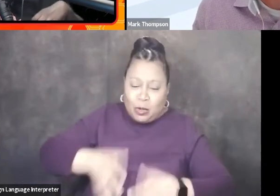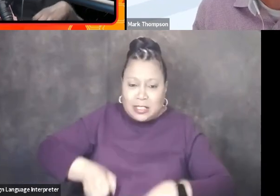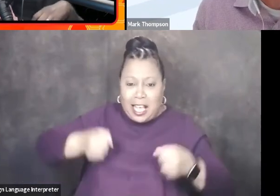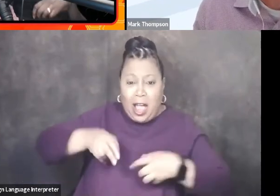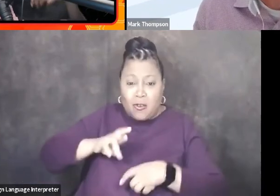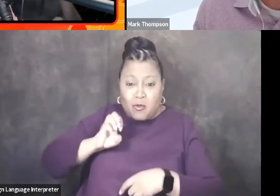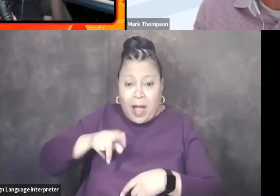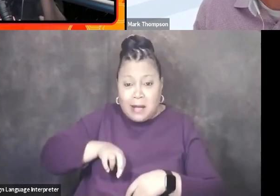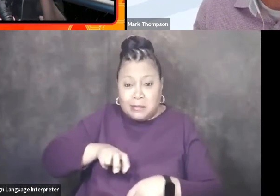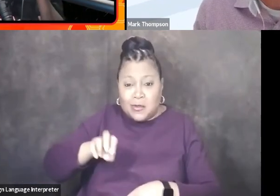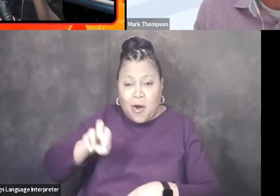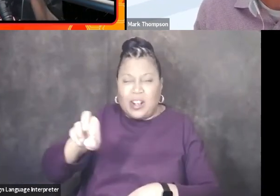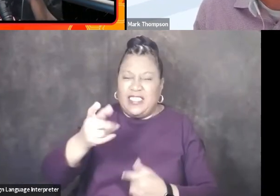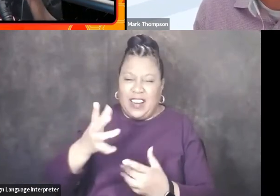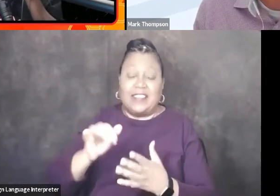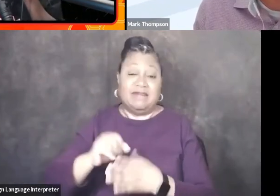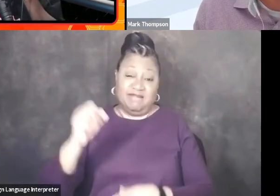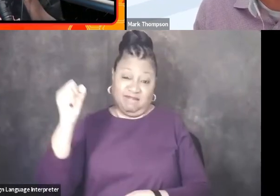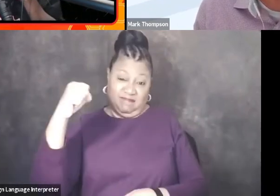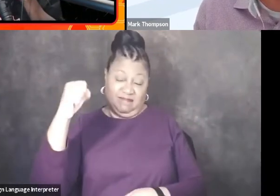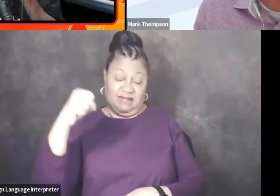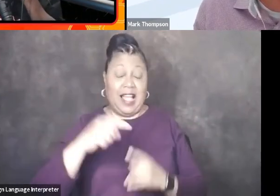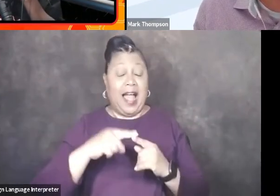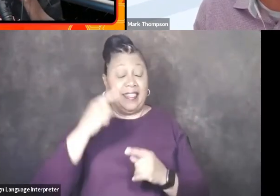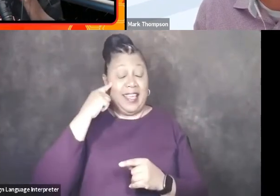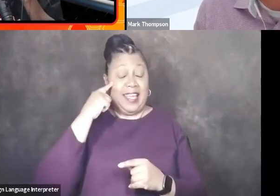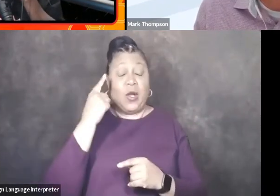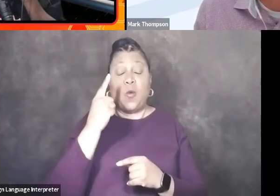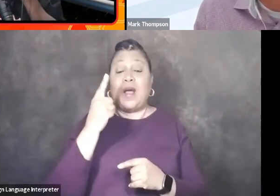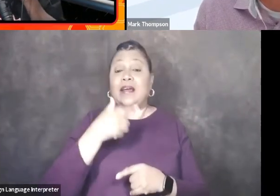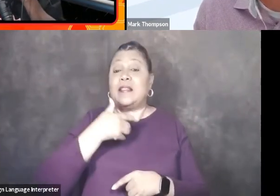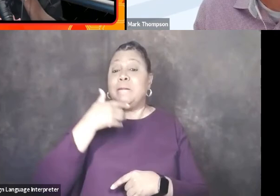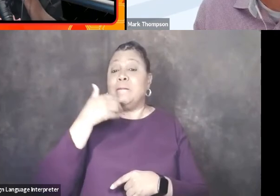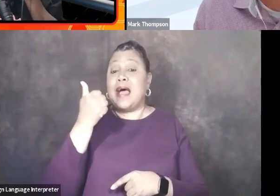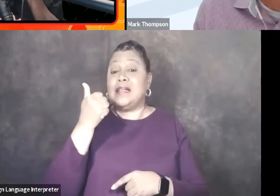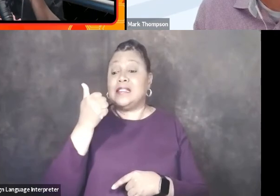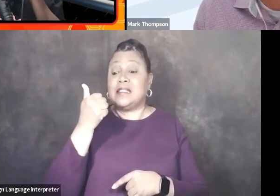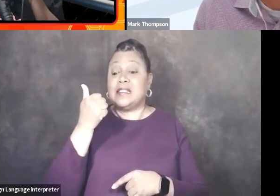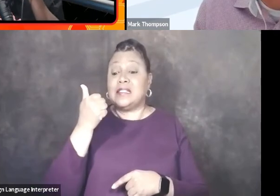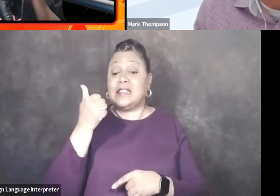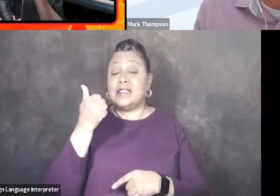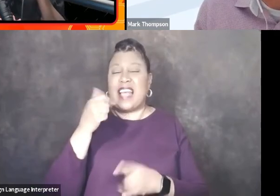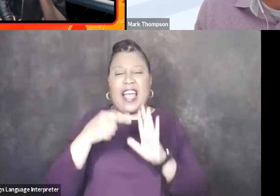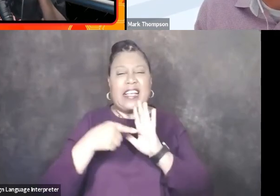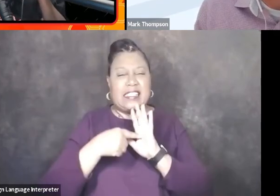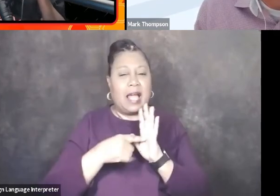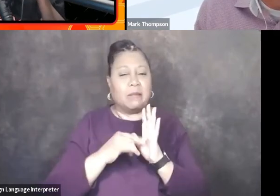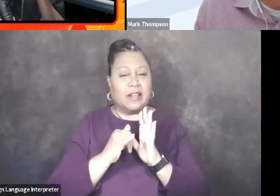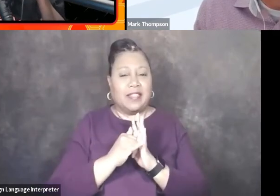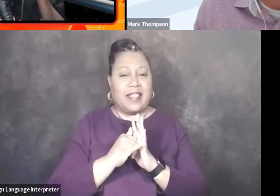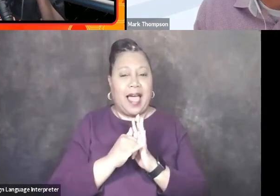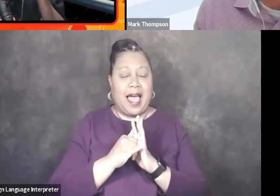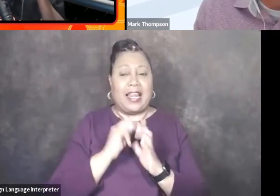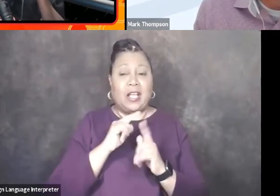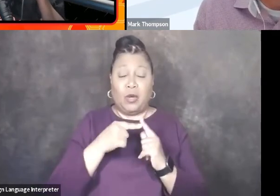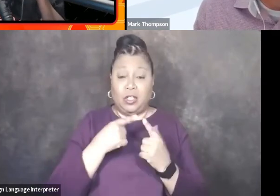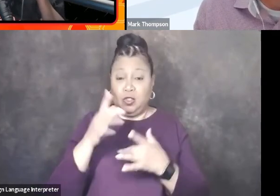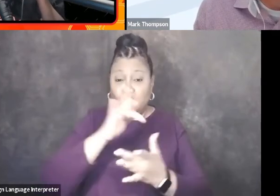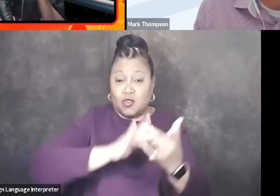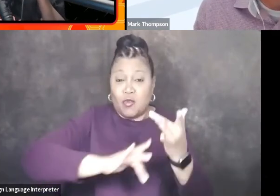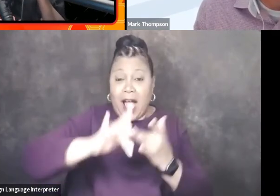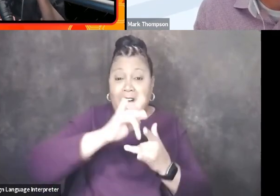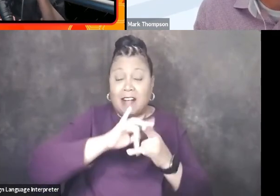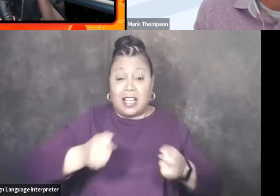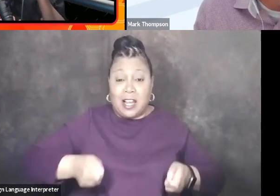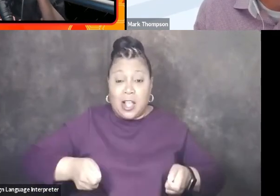where you can walk up and everything. Yeah. I think one of the best examples of that is when you travel and you're